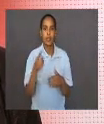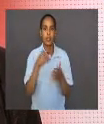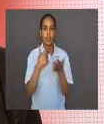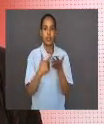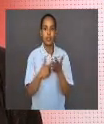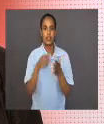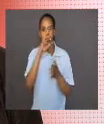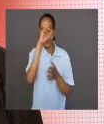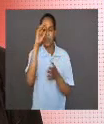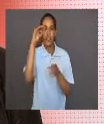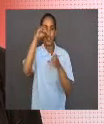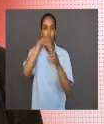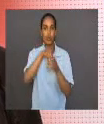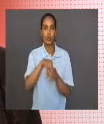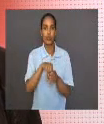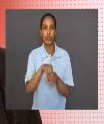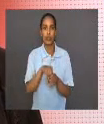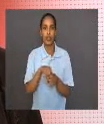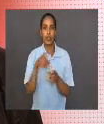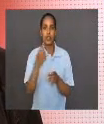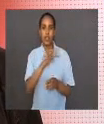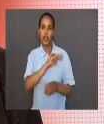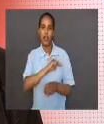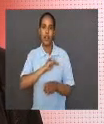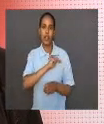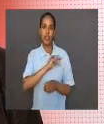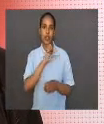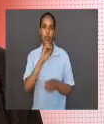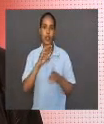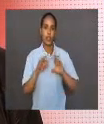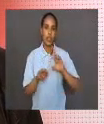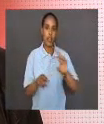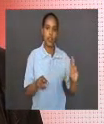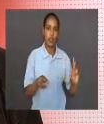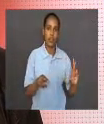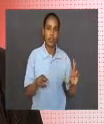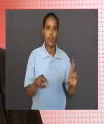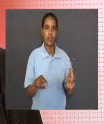These factors include the nature of the reactants